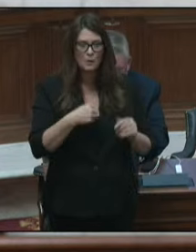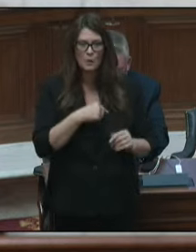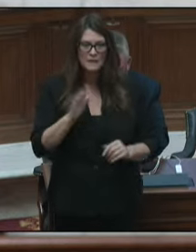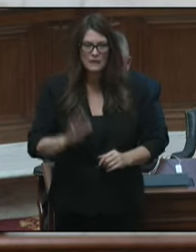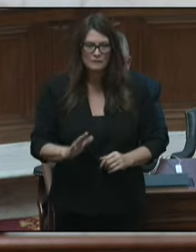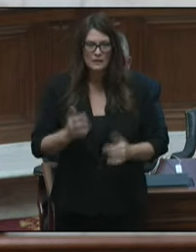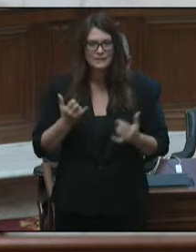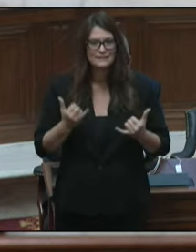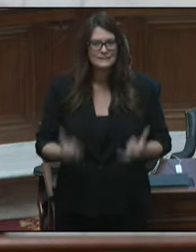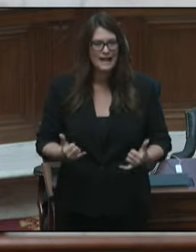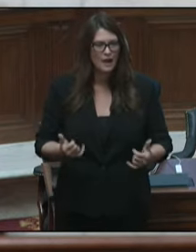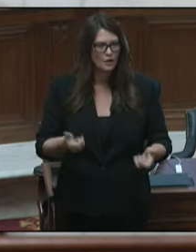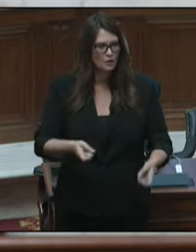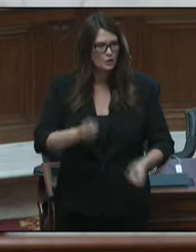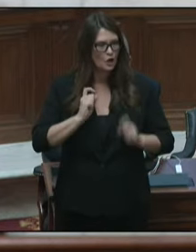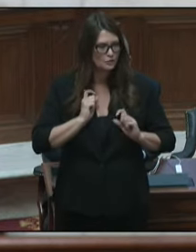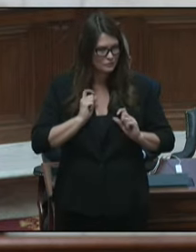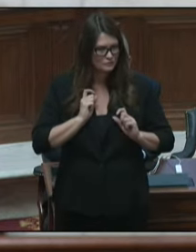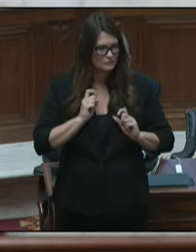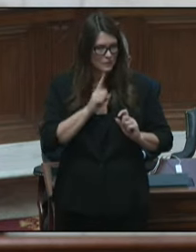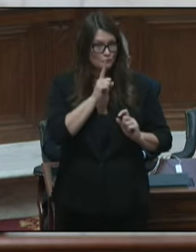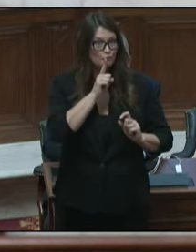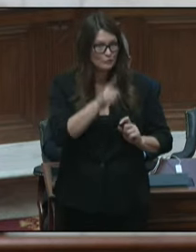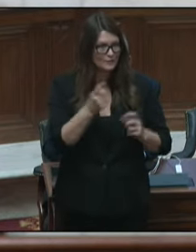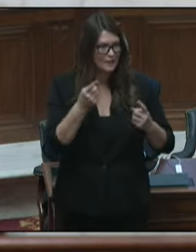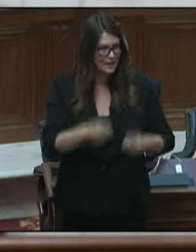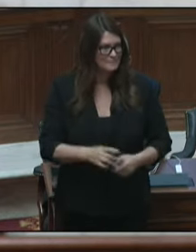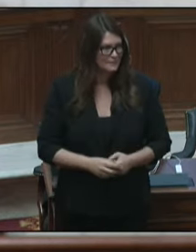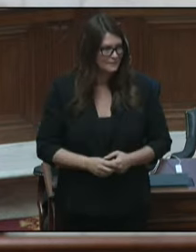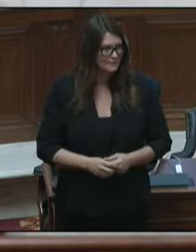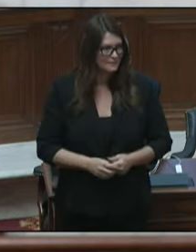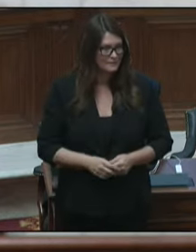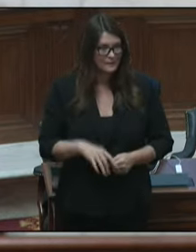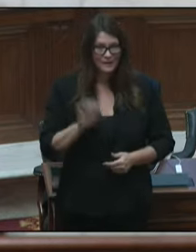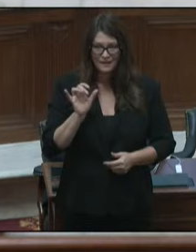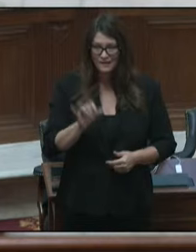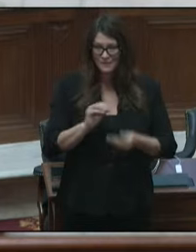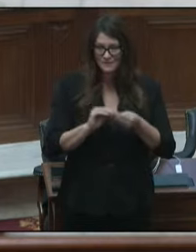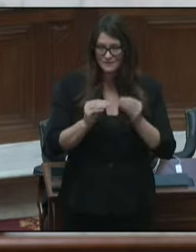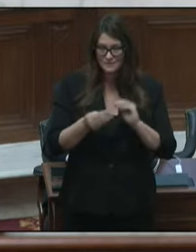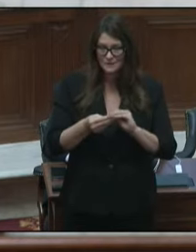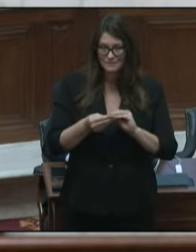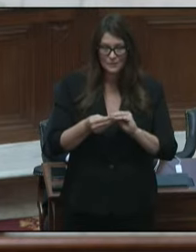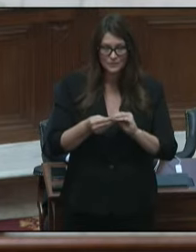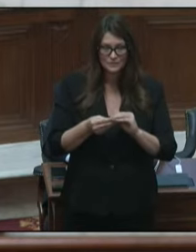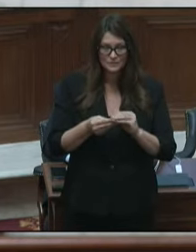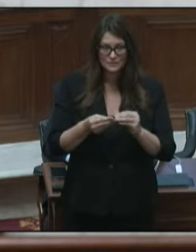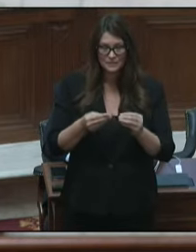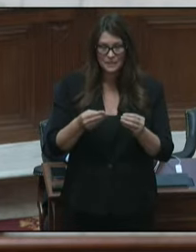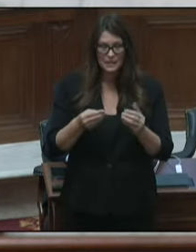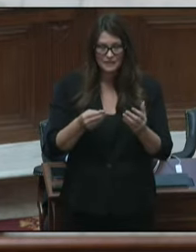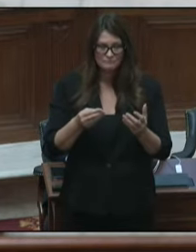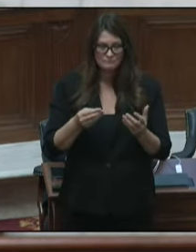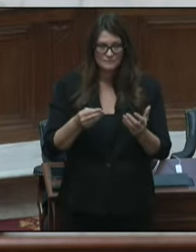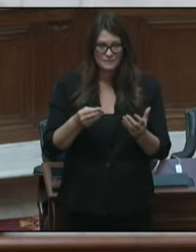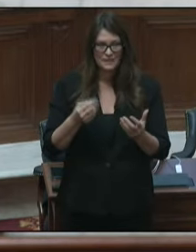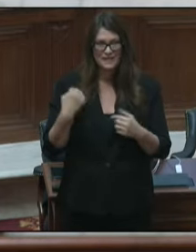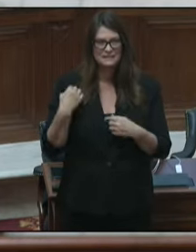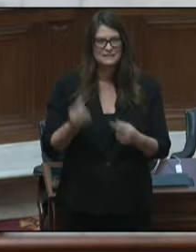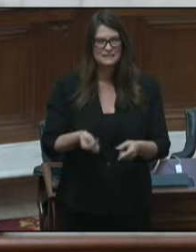real. It's absolutely real. These are numbers that I've been given and everything, but numbers